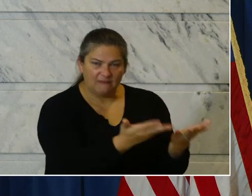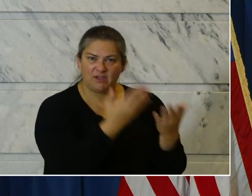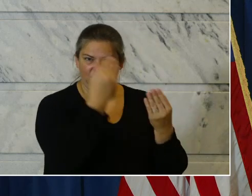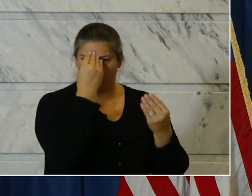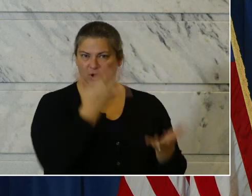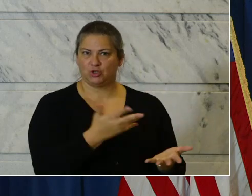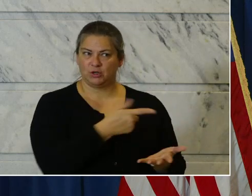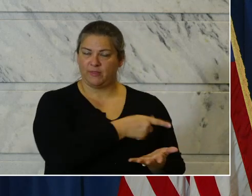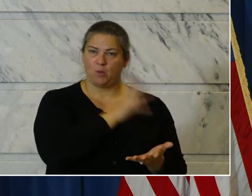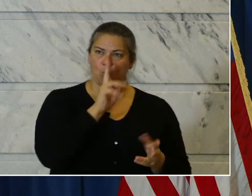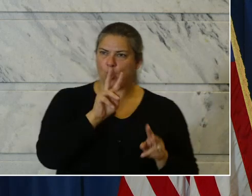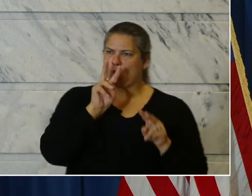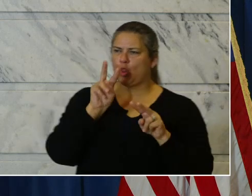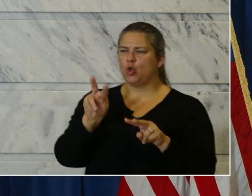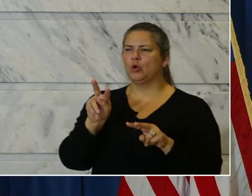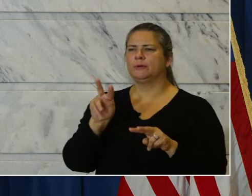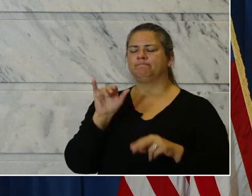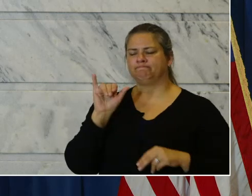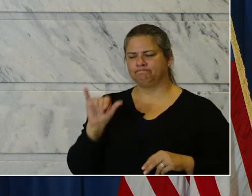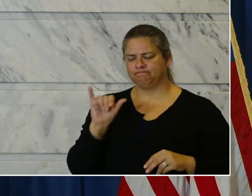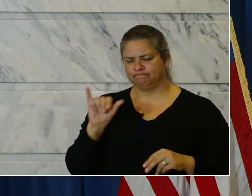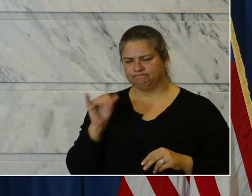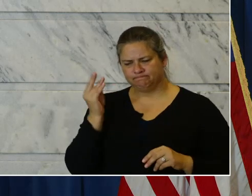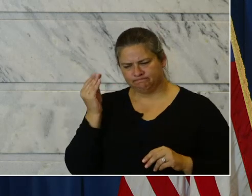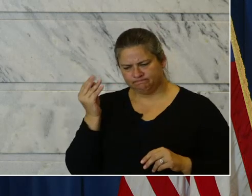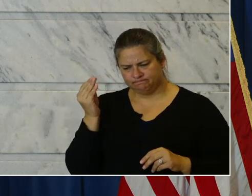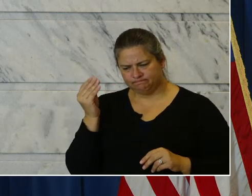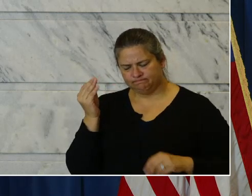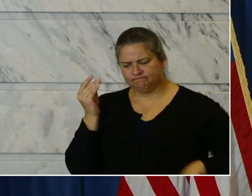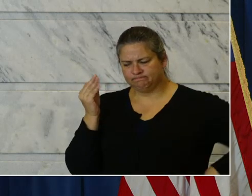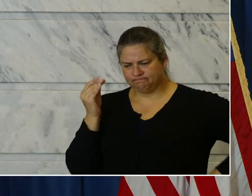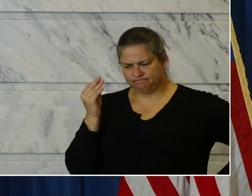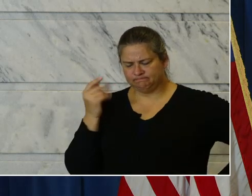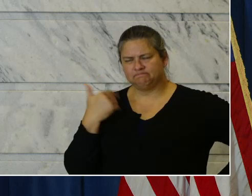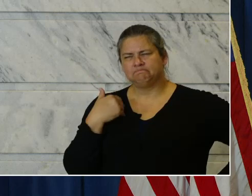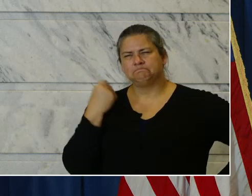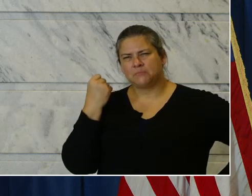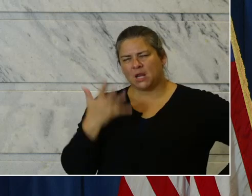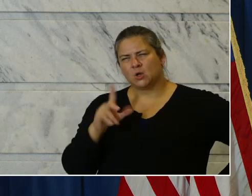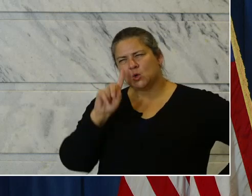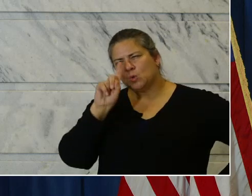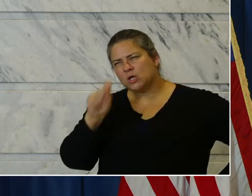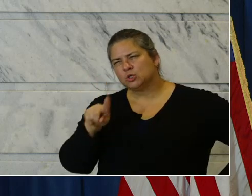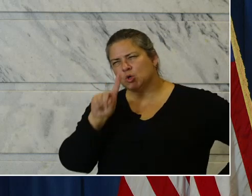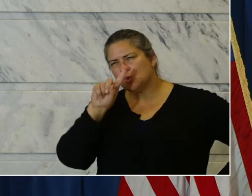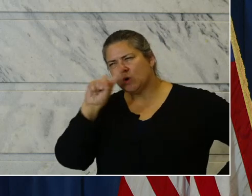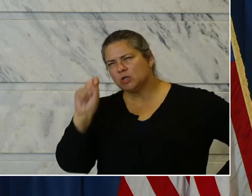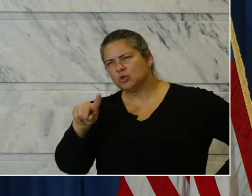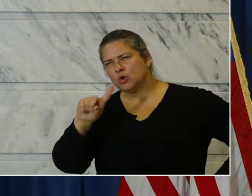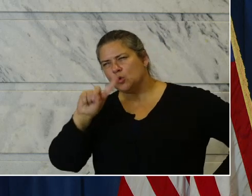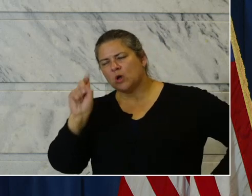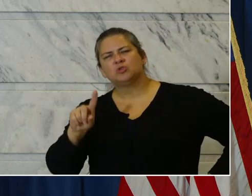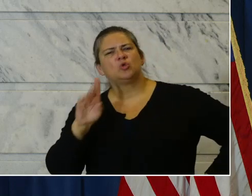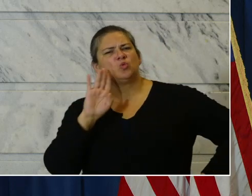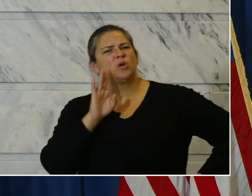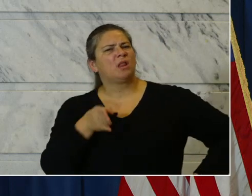they're going to look at it. I think they're going to process it. And then I think they're going to have a lot of questions. I mean, we have seen